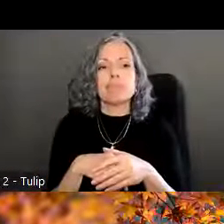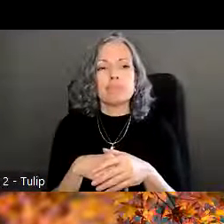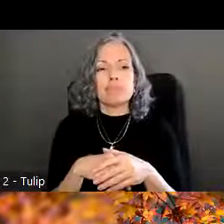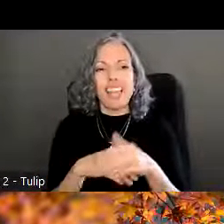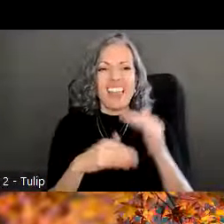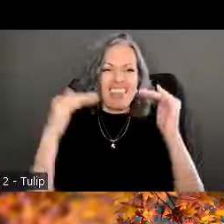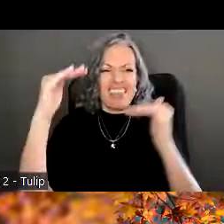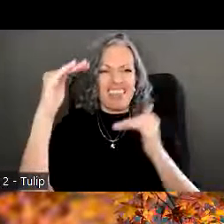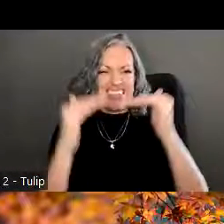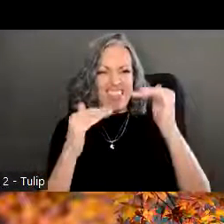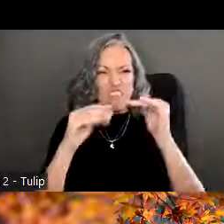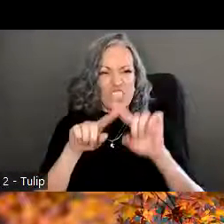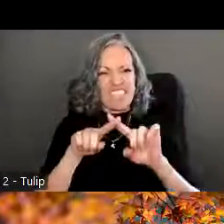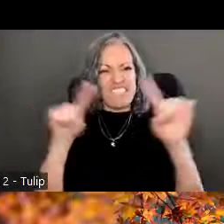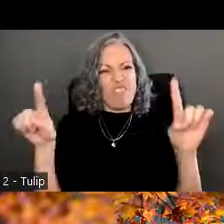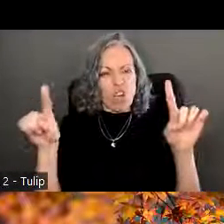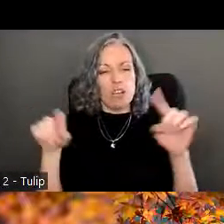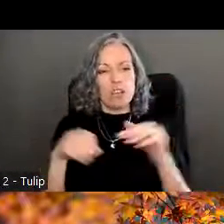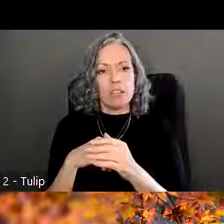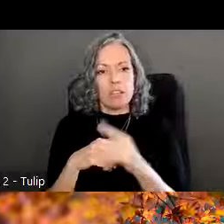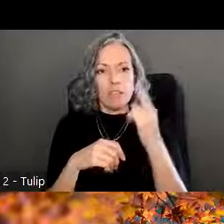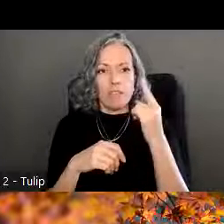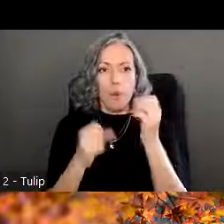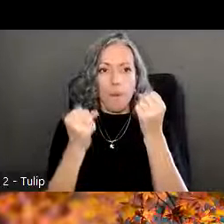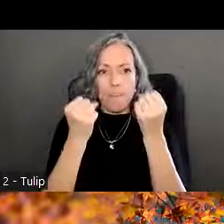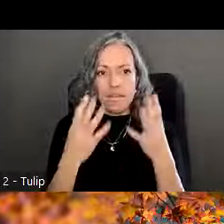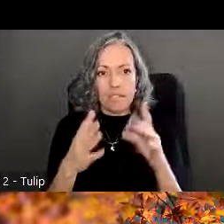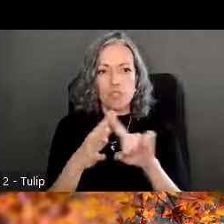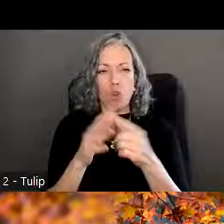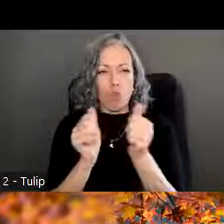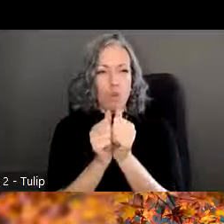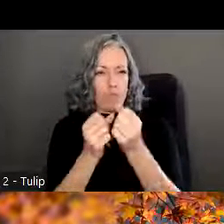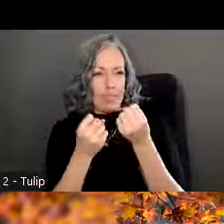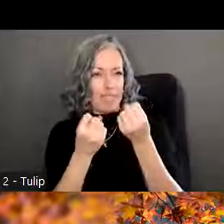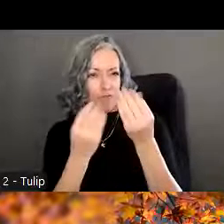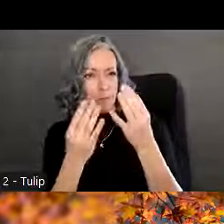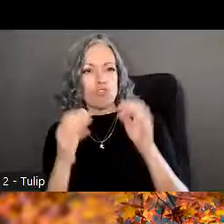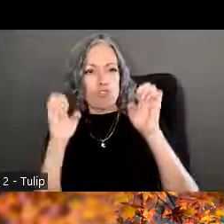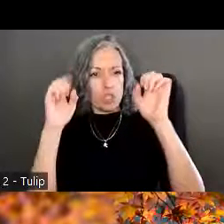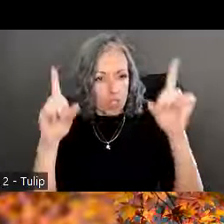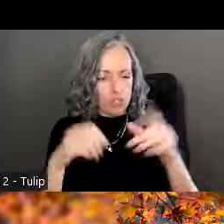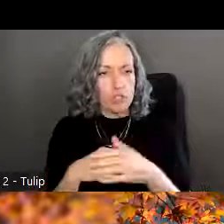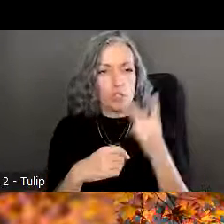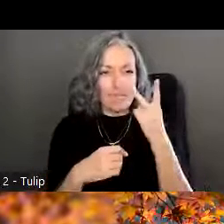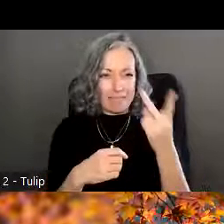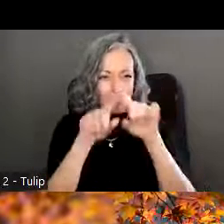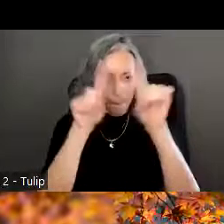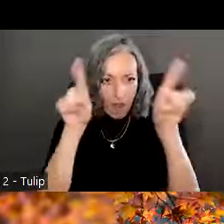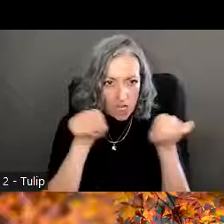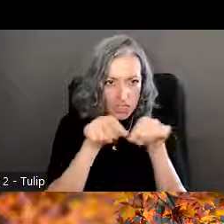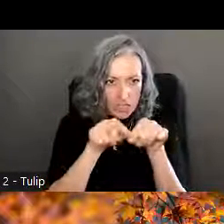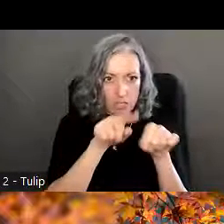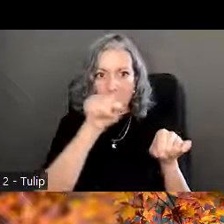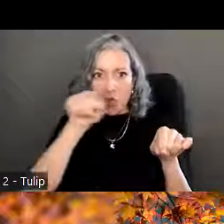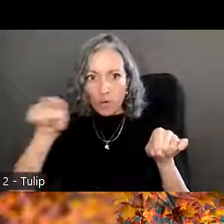intensity for many, and starting with information and assistance and education, and then all the way over